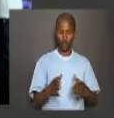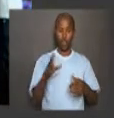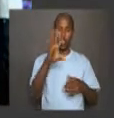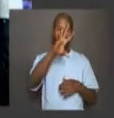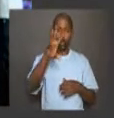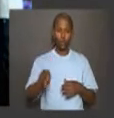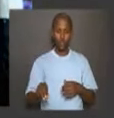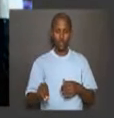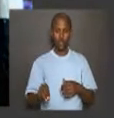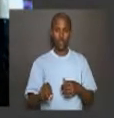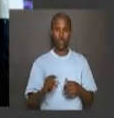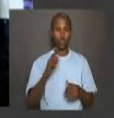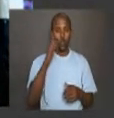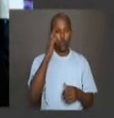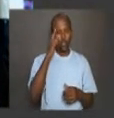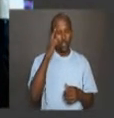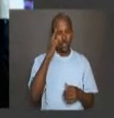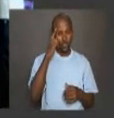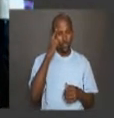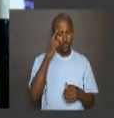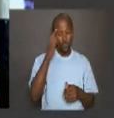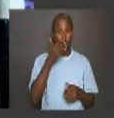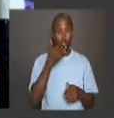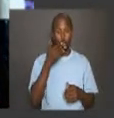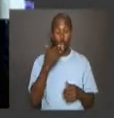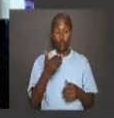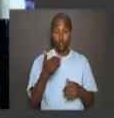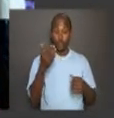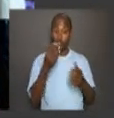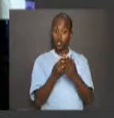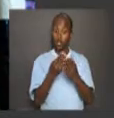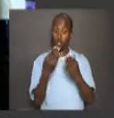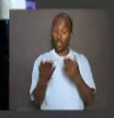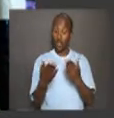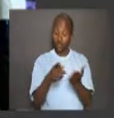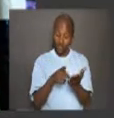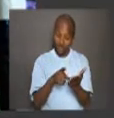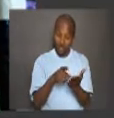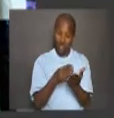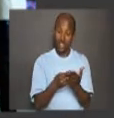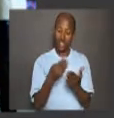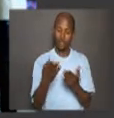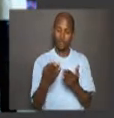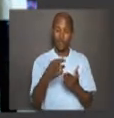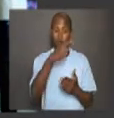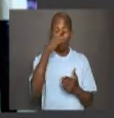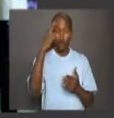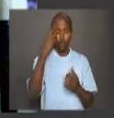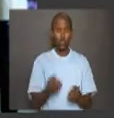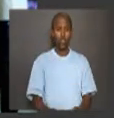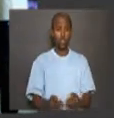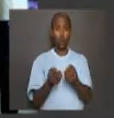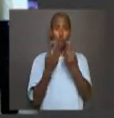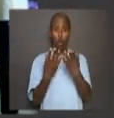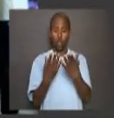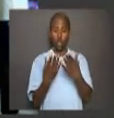Commission is considered to be a good sales incentive because the more